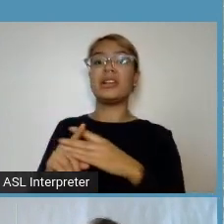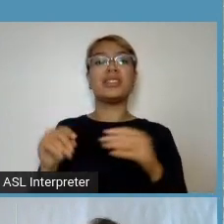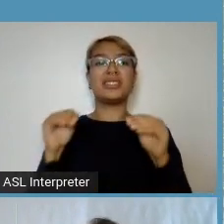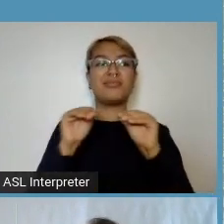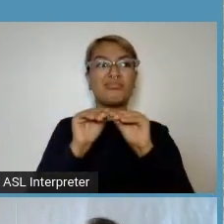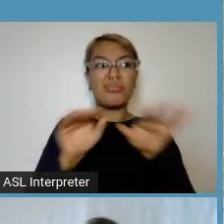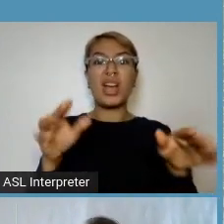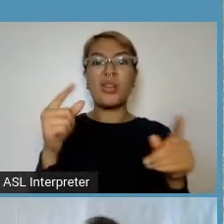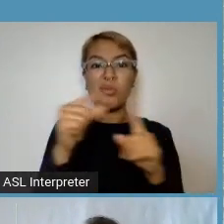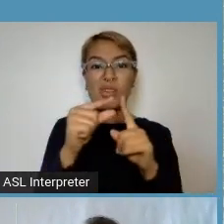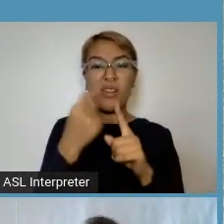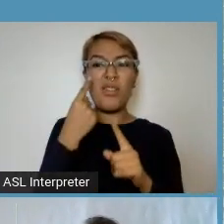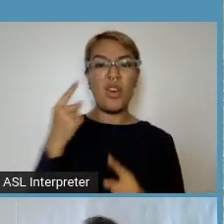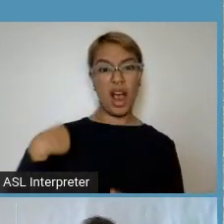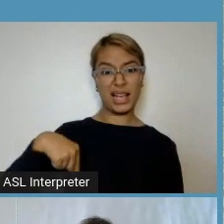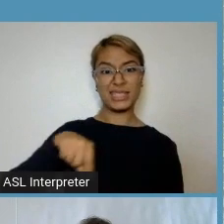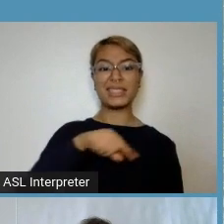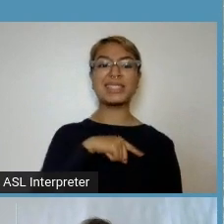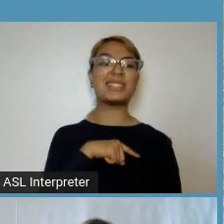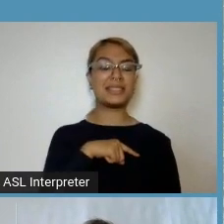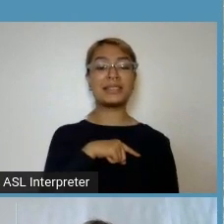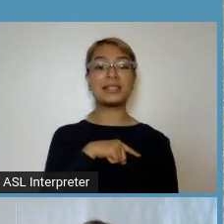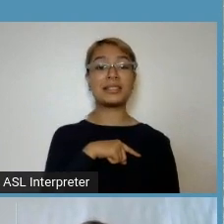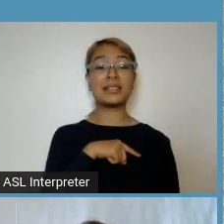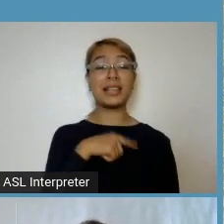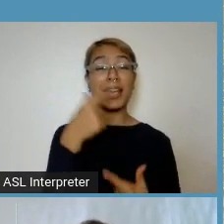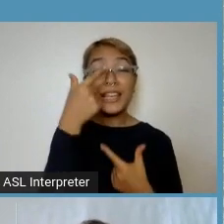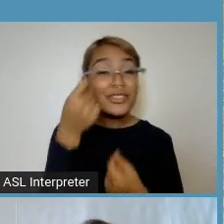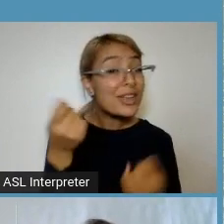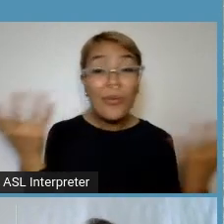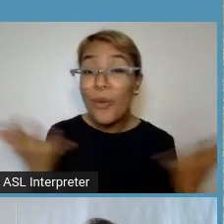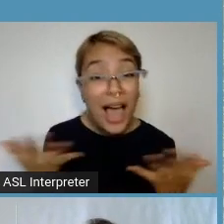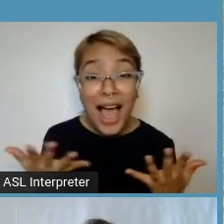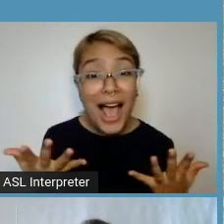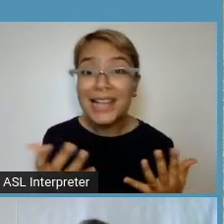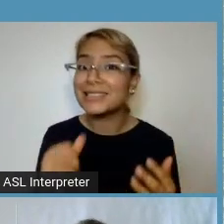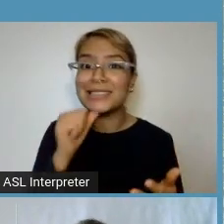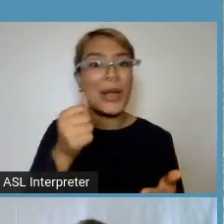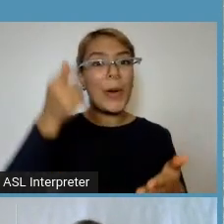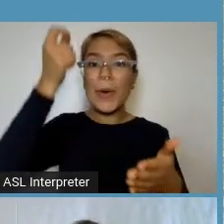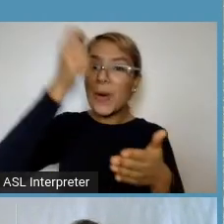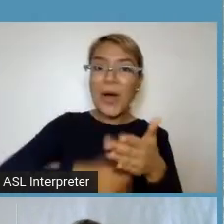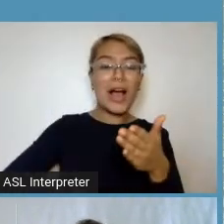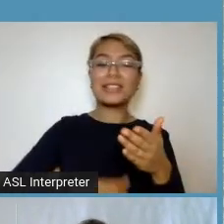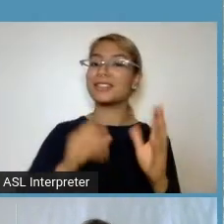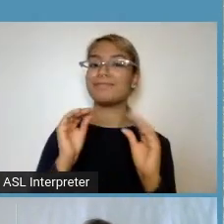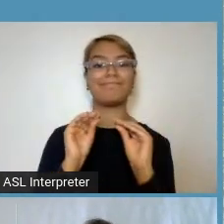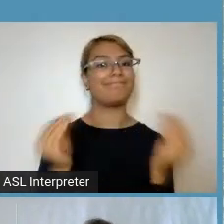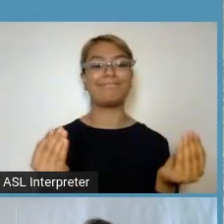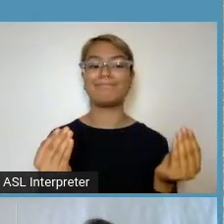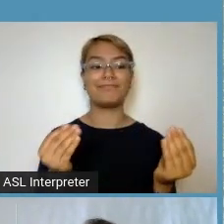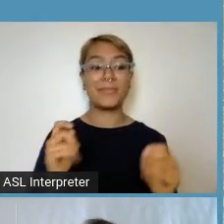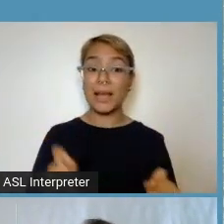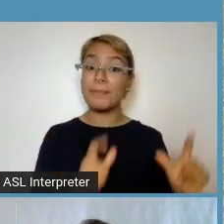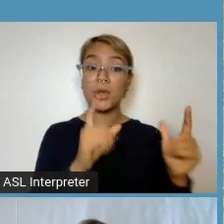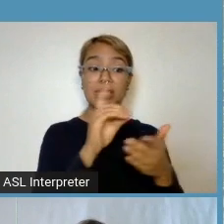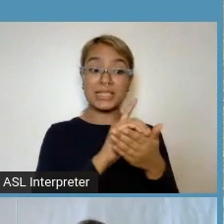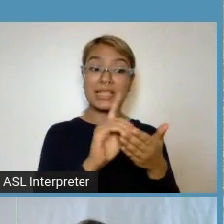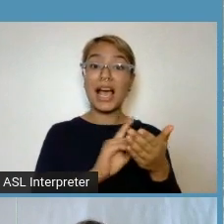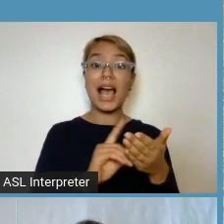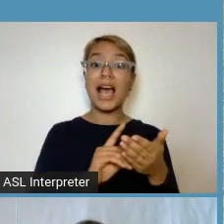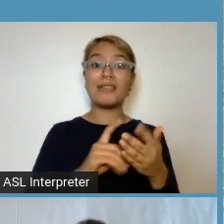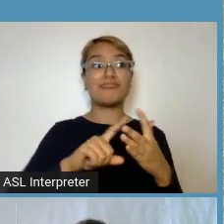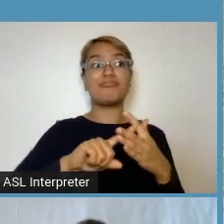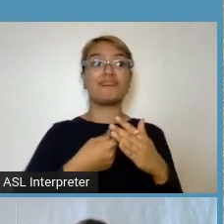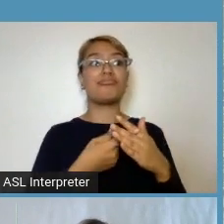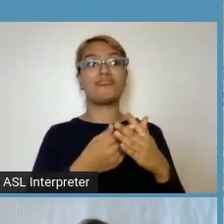Interestingly enough, it doesn't cost anything. You create the design, upload it on the products you want, and then start